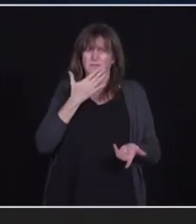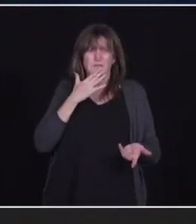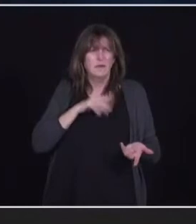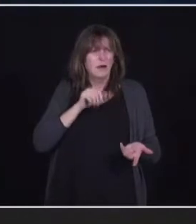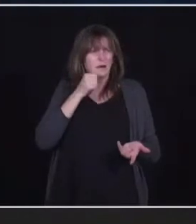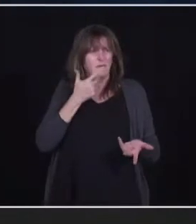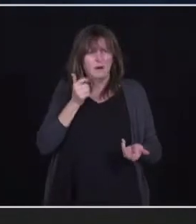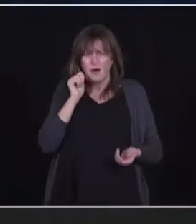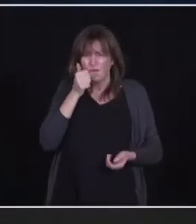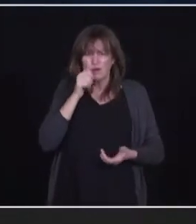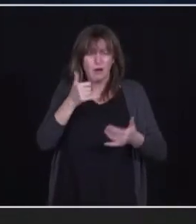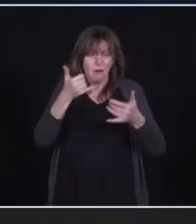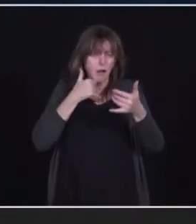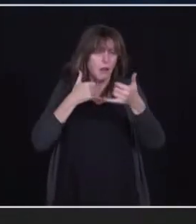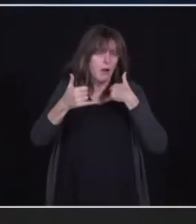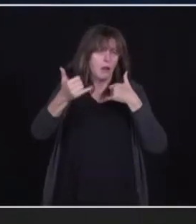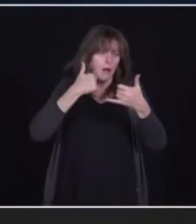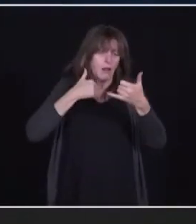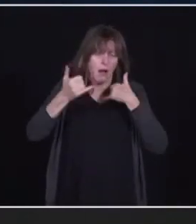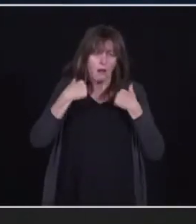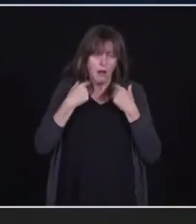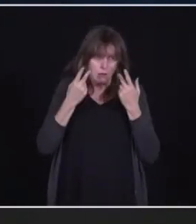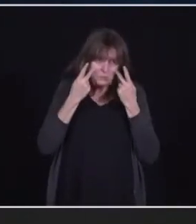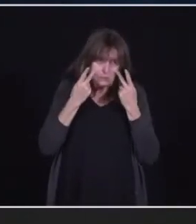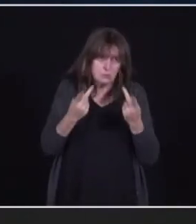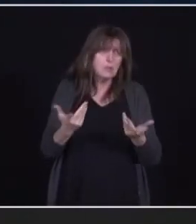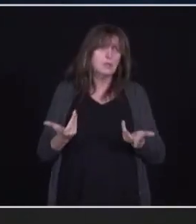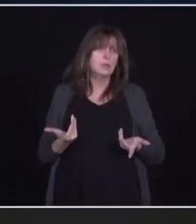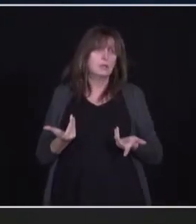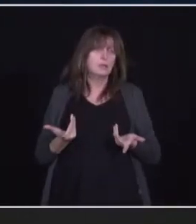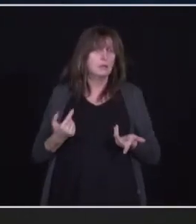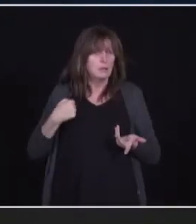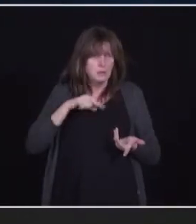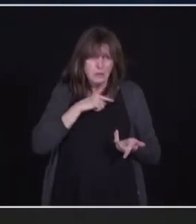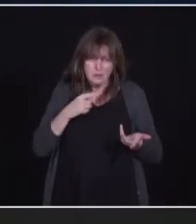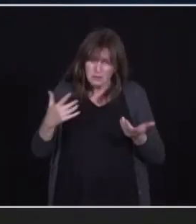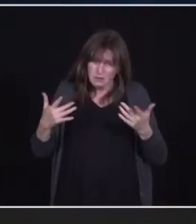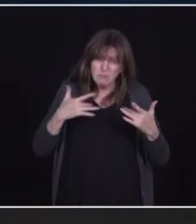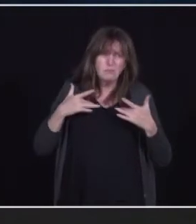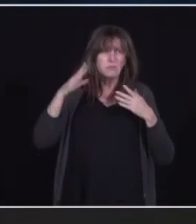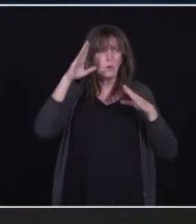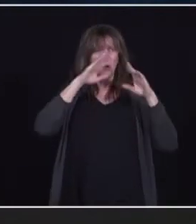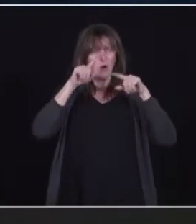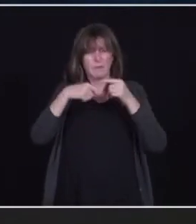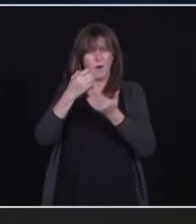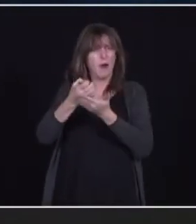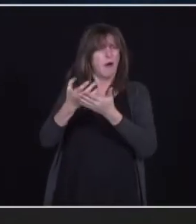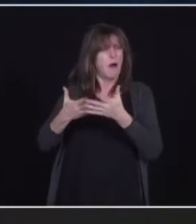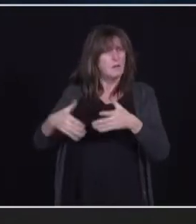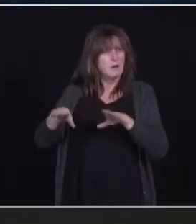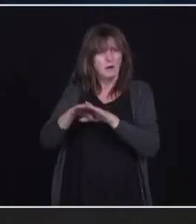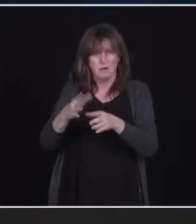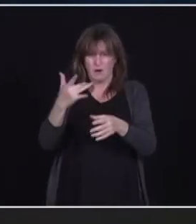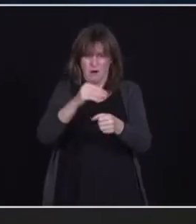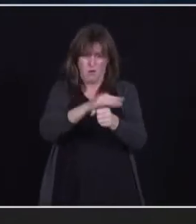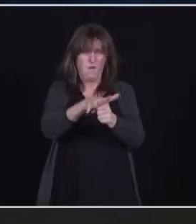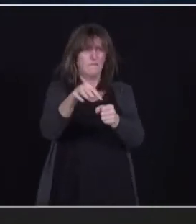We worry about shutting down the economy because of COVID to save lives. When we get through